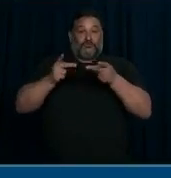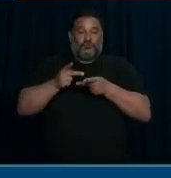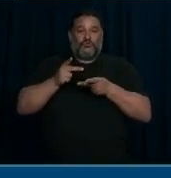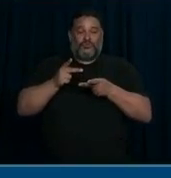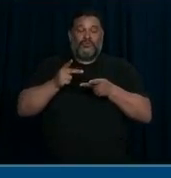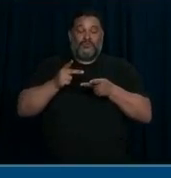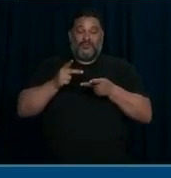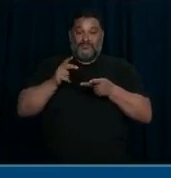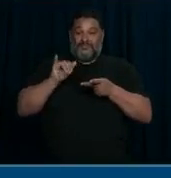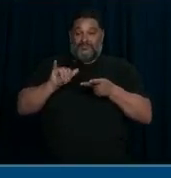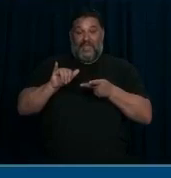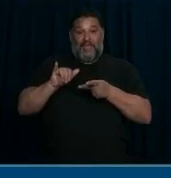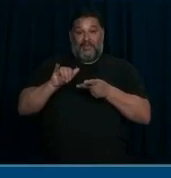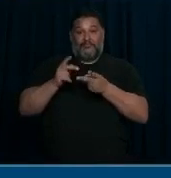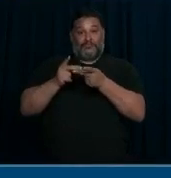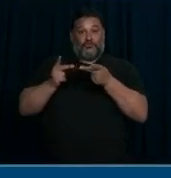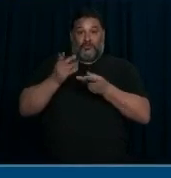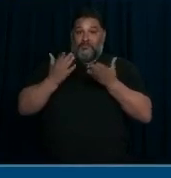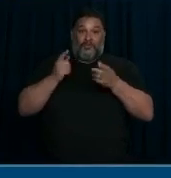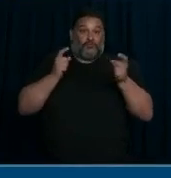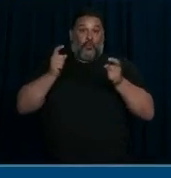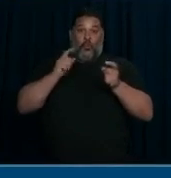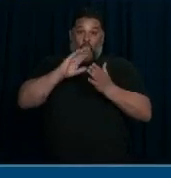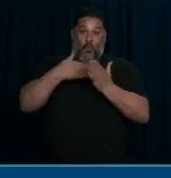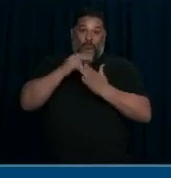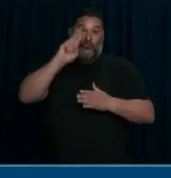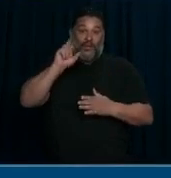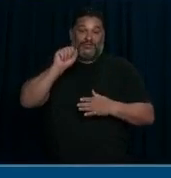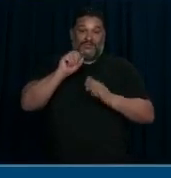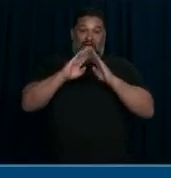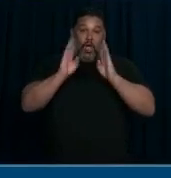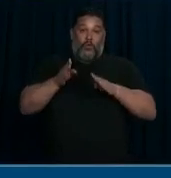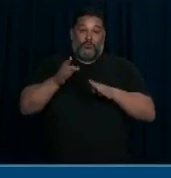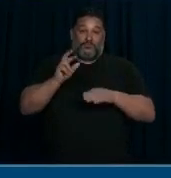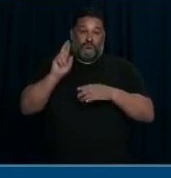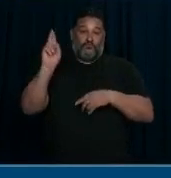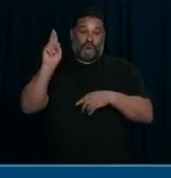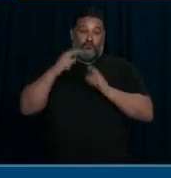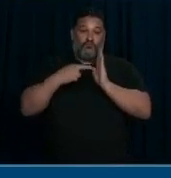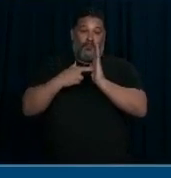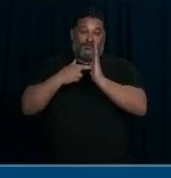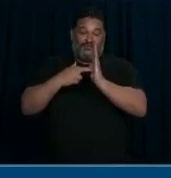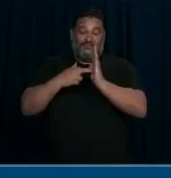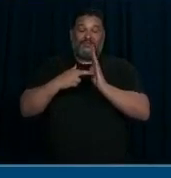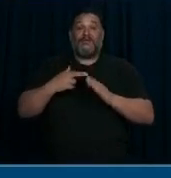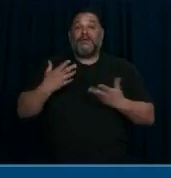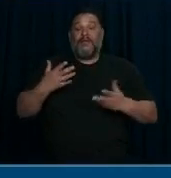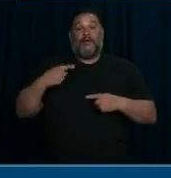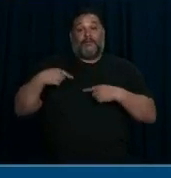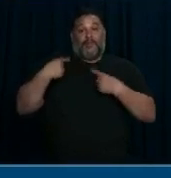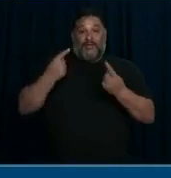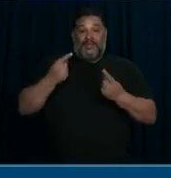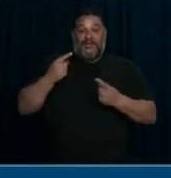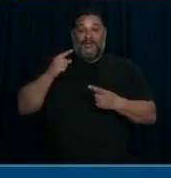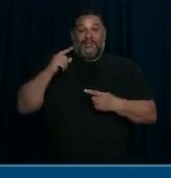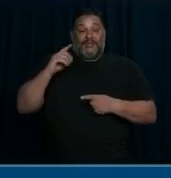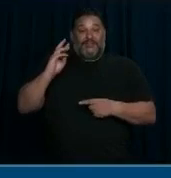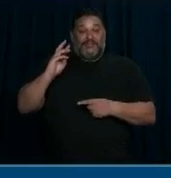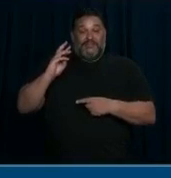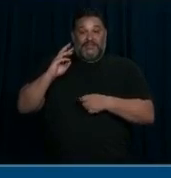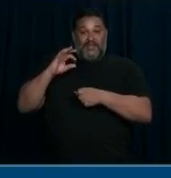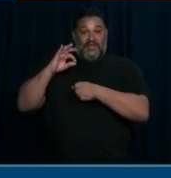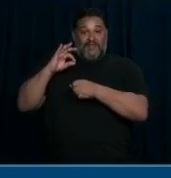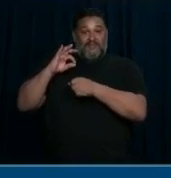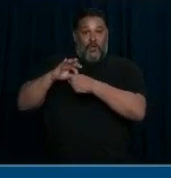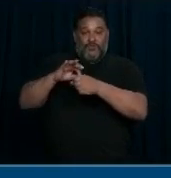seat might control the entire United States House of Representatives, and it's for the last 6 cycles we've run somebody who'd never